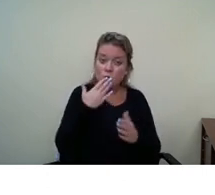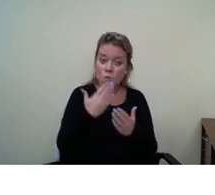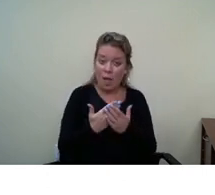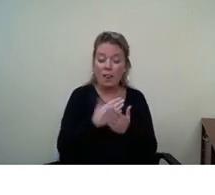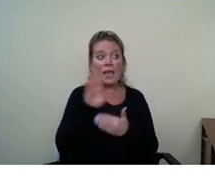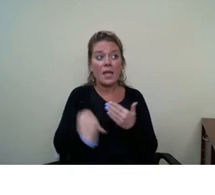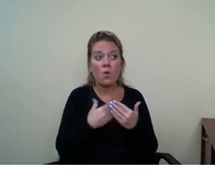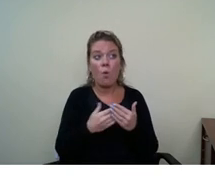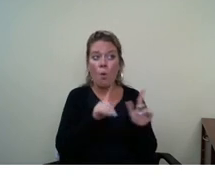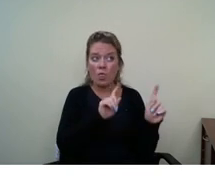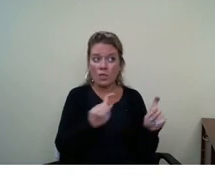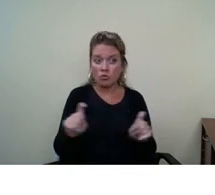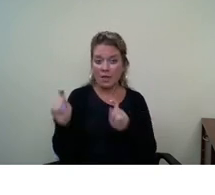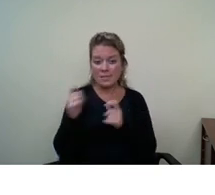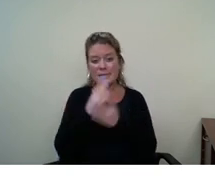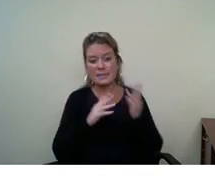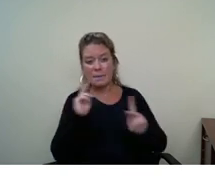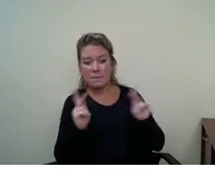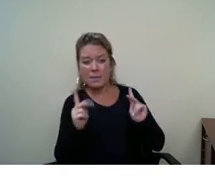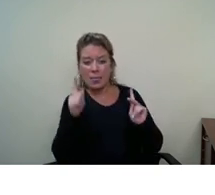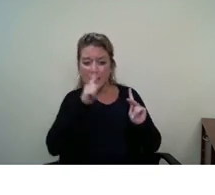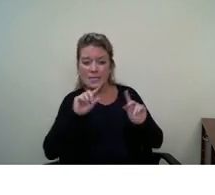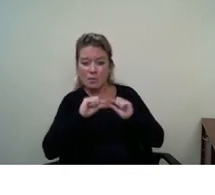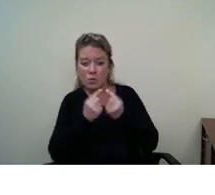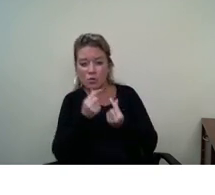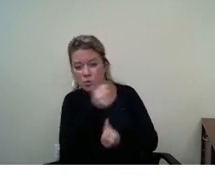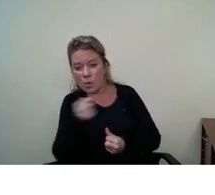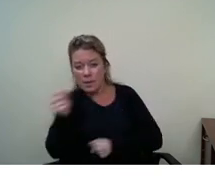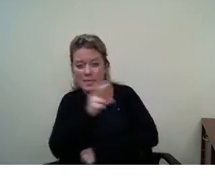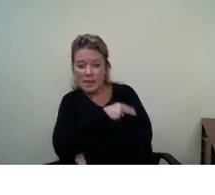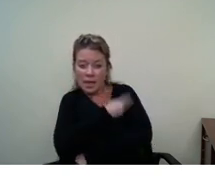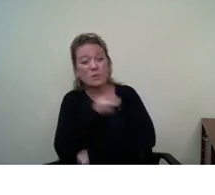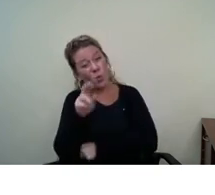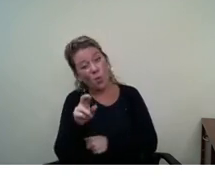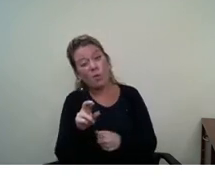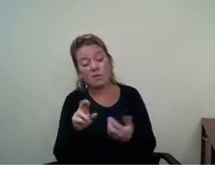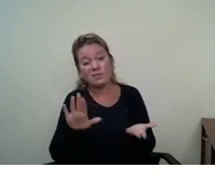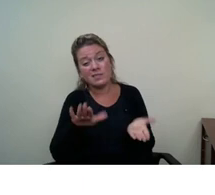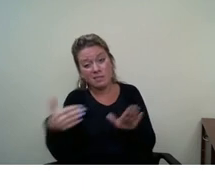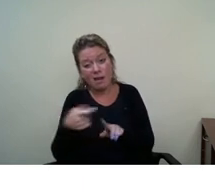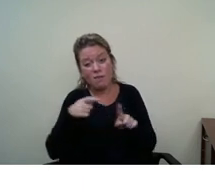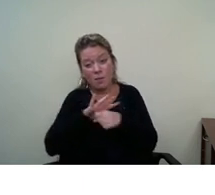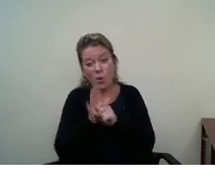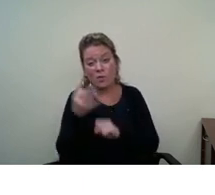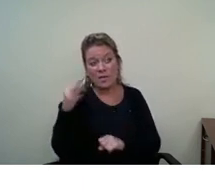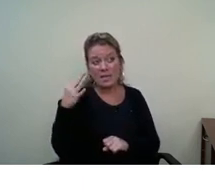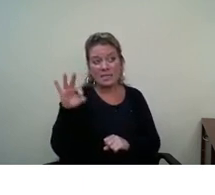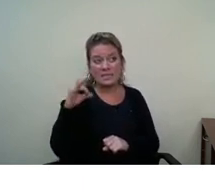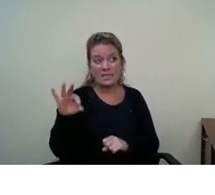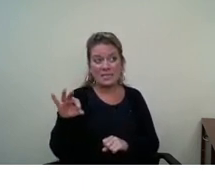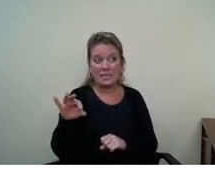these trials, while some people in the placebo groups were hospitalized or even died from COVID-19, not one fully